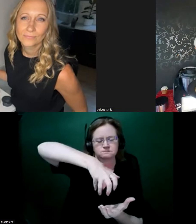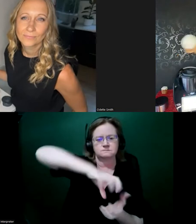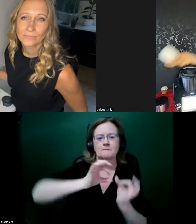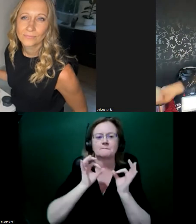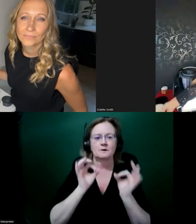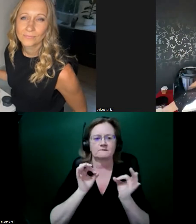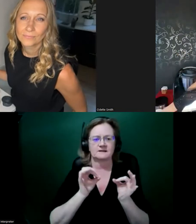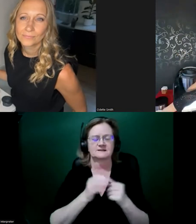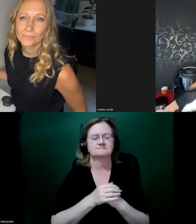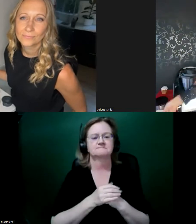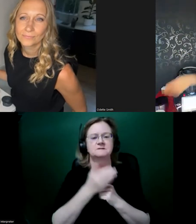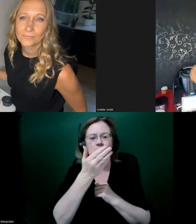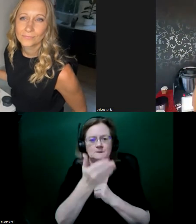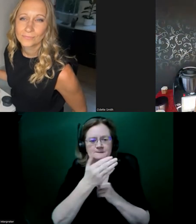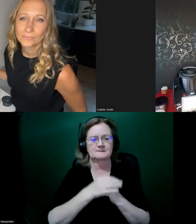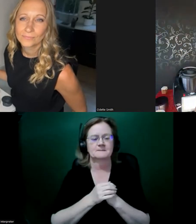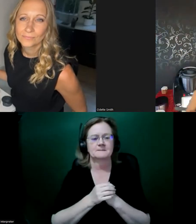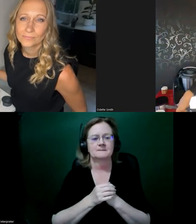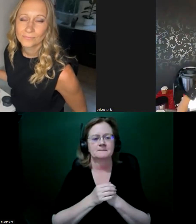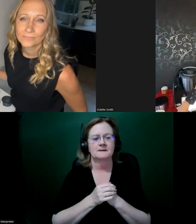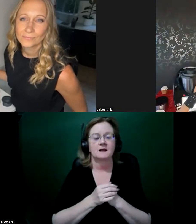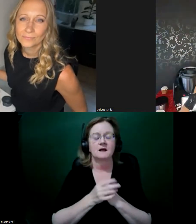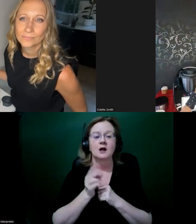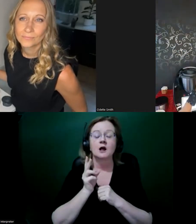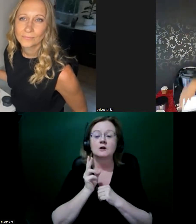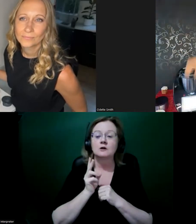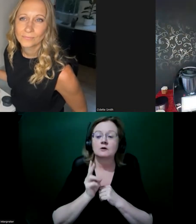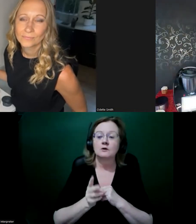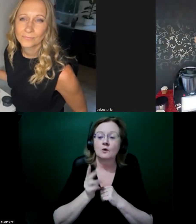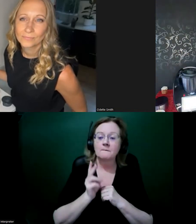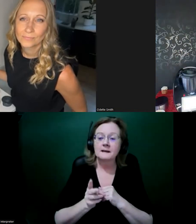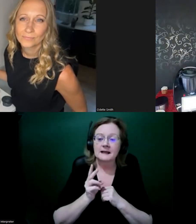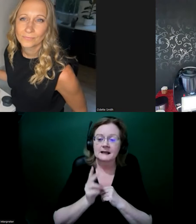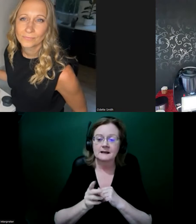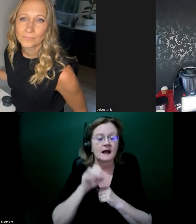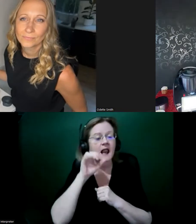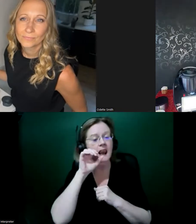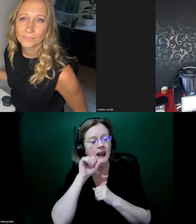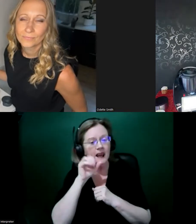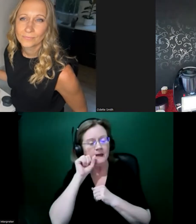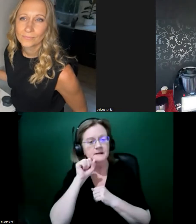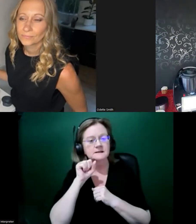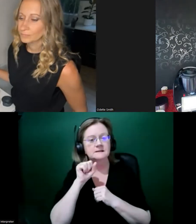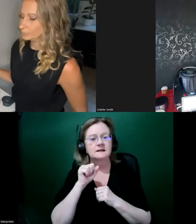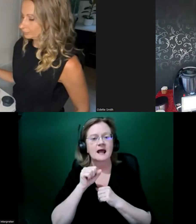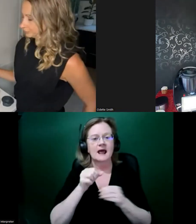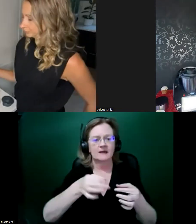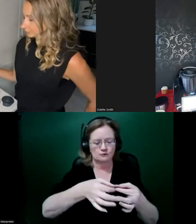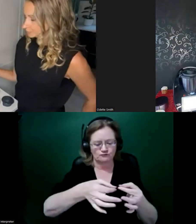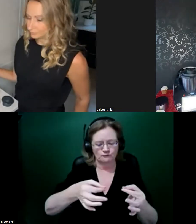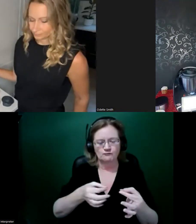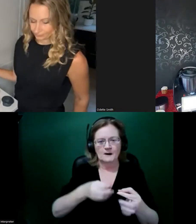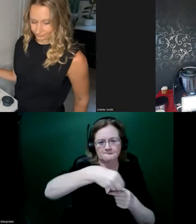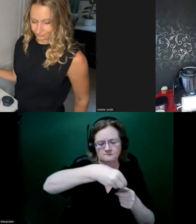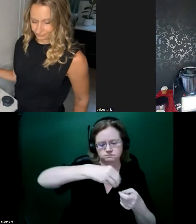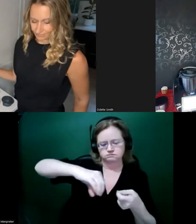into there. Now, normally what we would do is we would have the lemon and we'd kind of rim it, but I don't have any